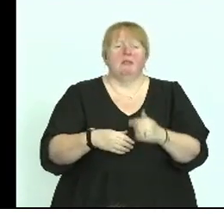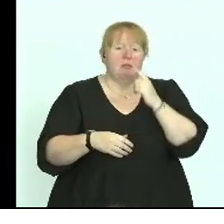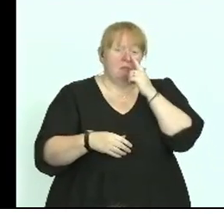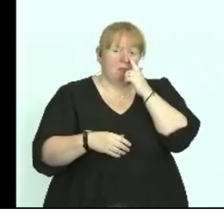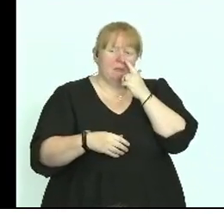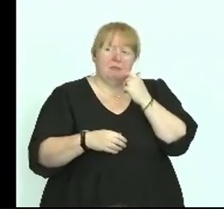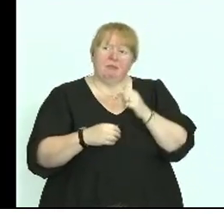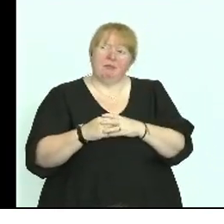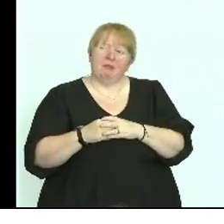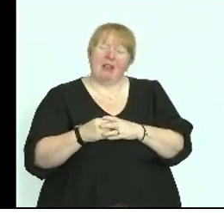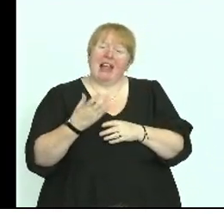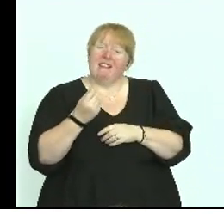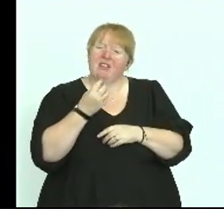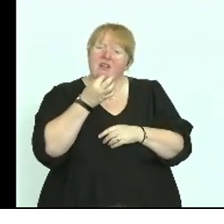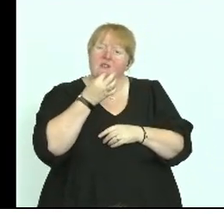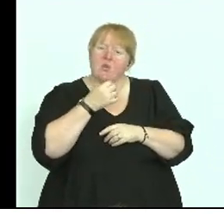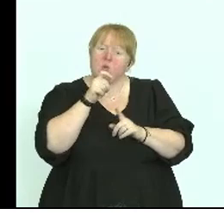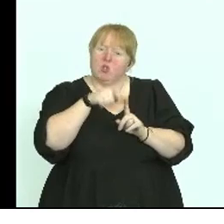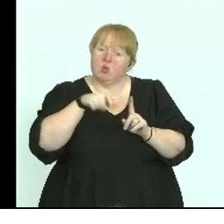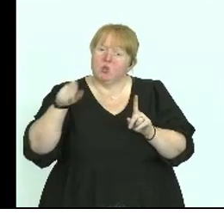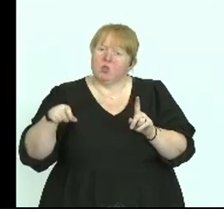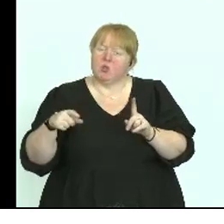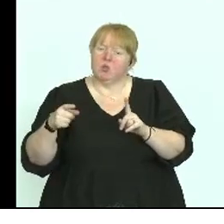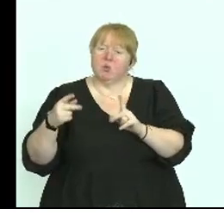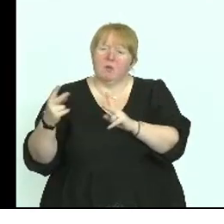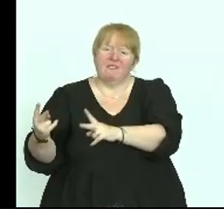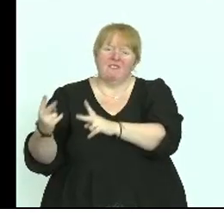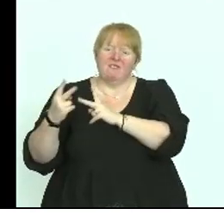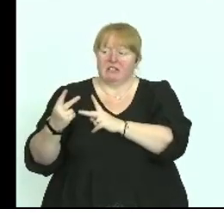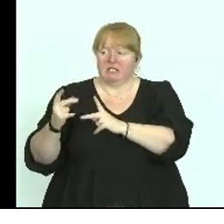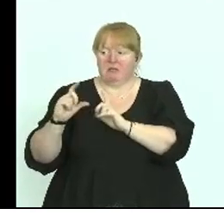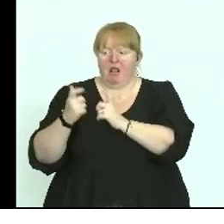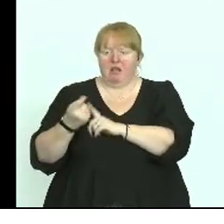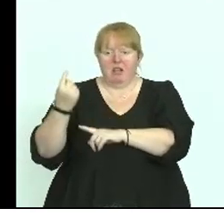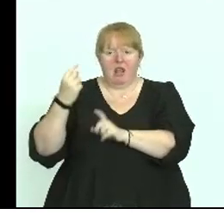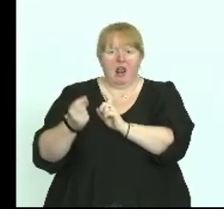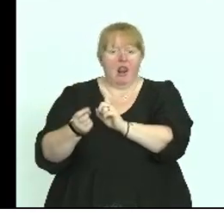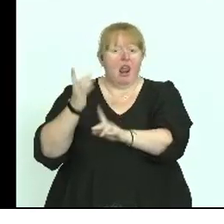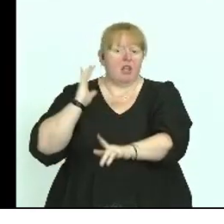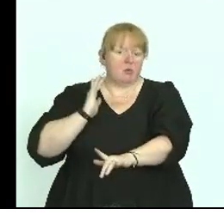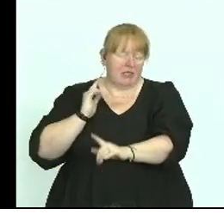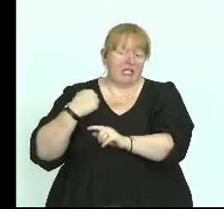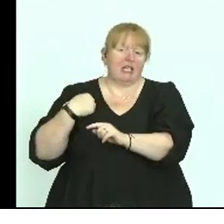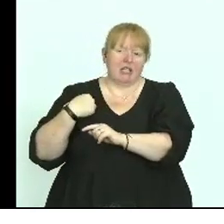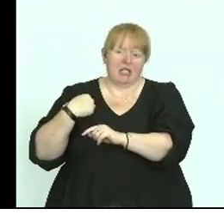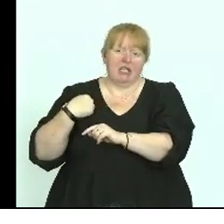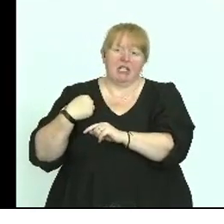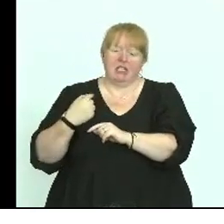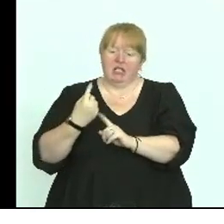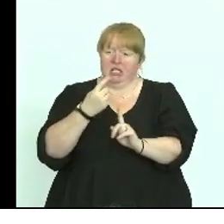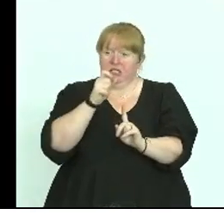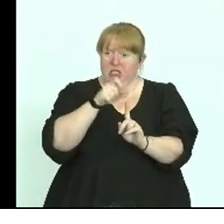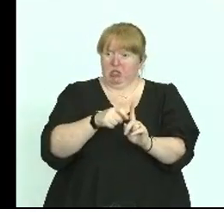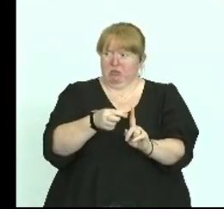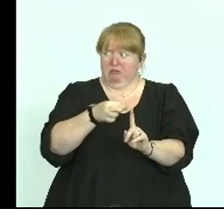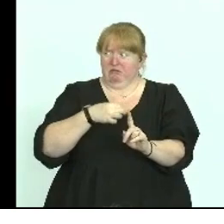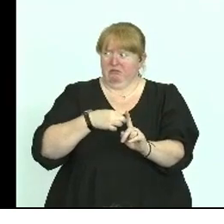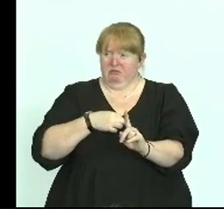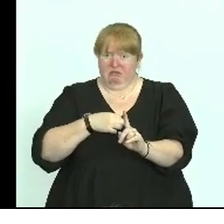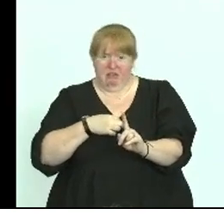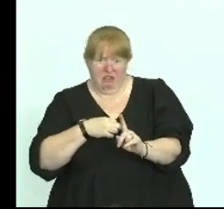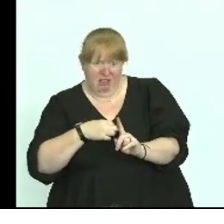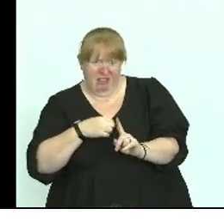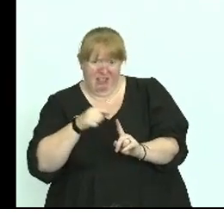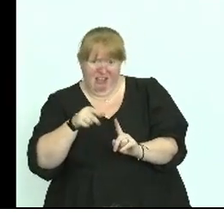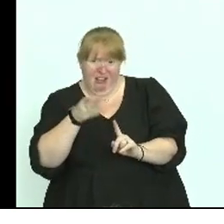of alum students visit my class last week, and one of the students said, the